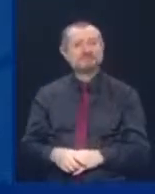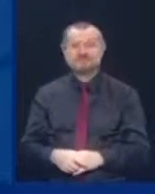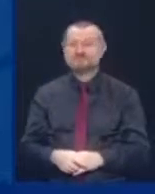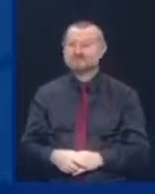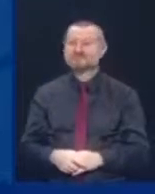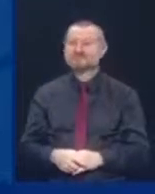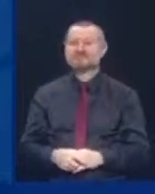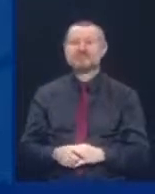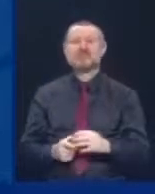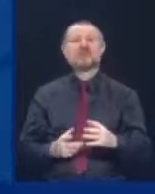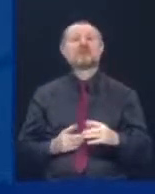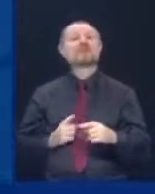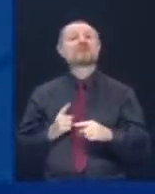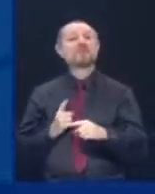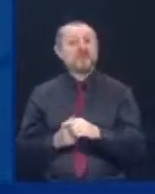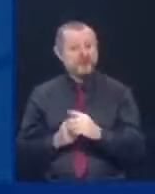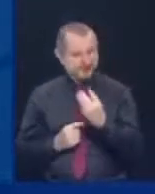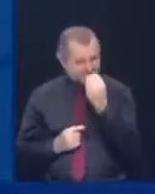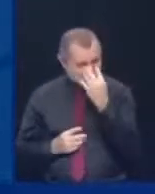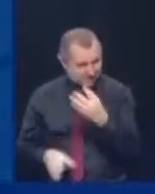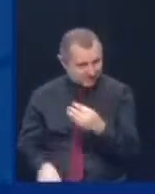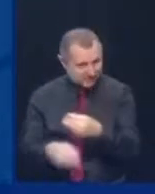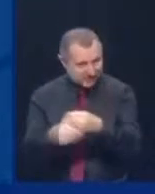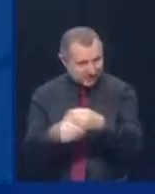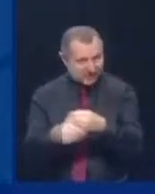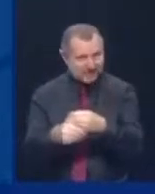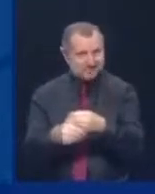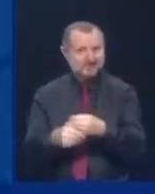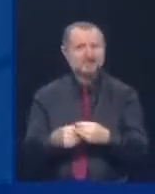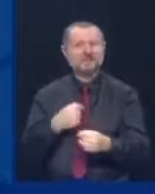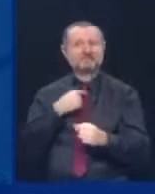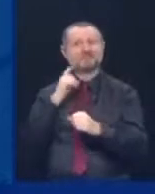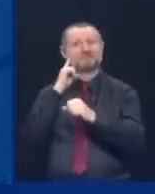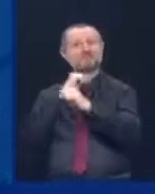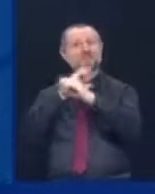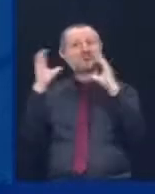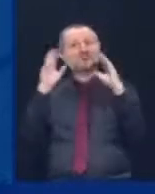Factor that out for the next 3 weeks,